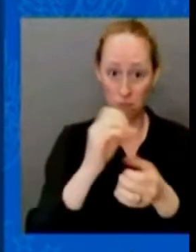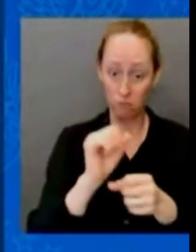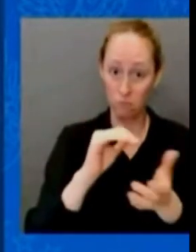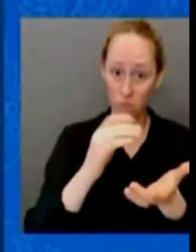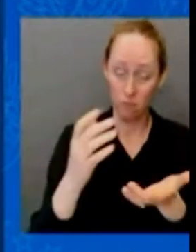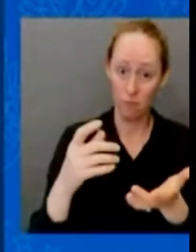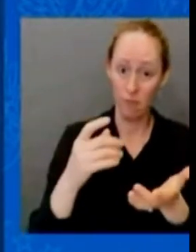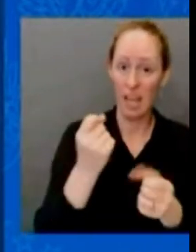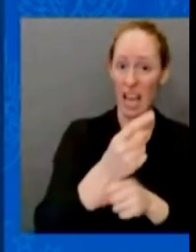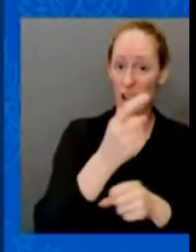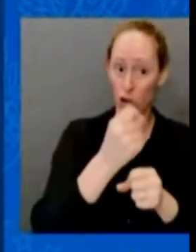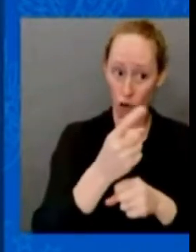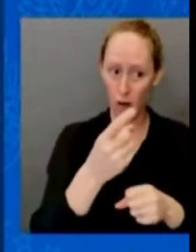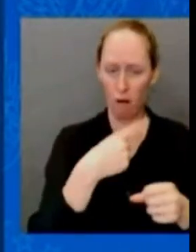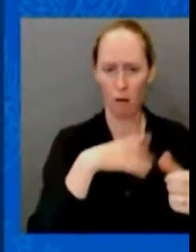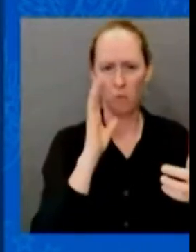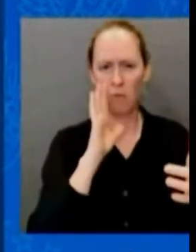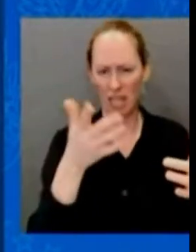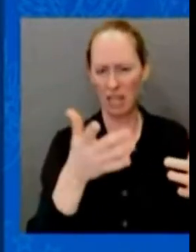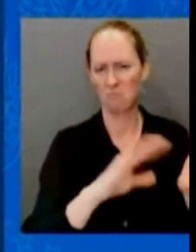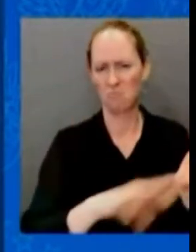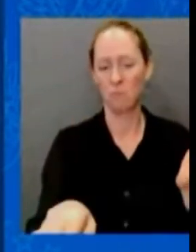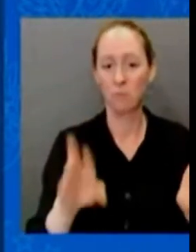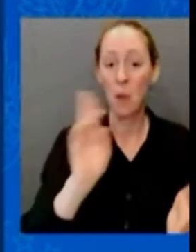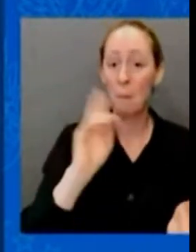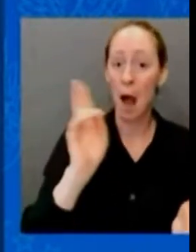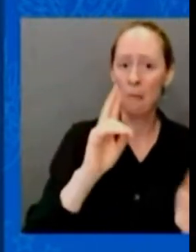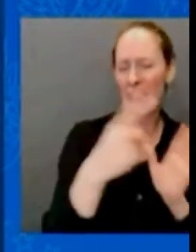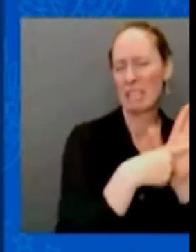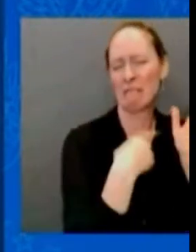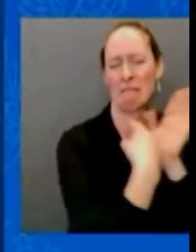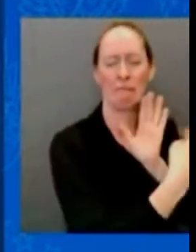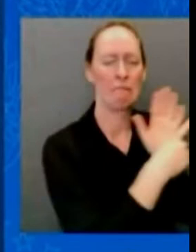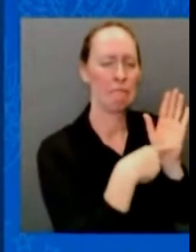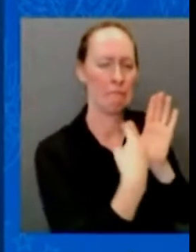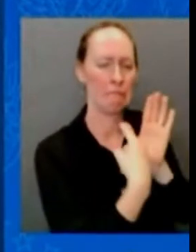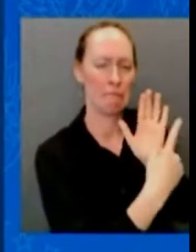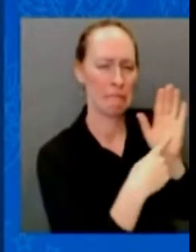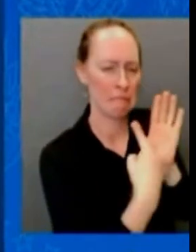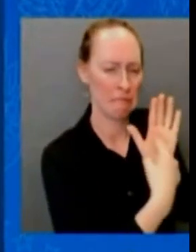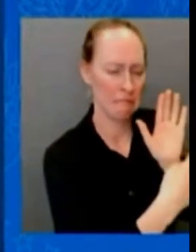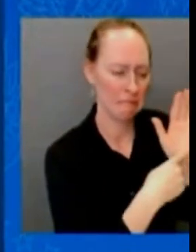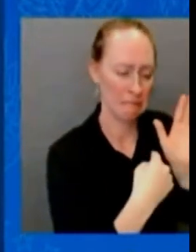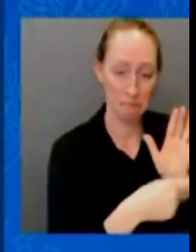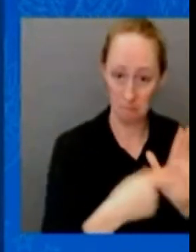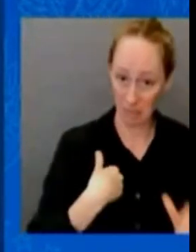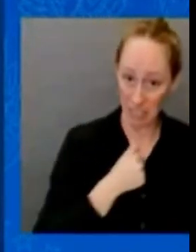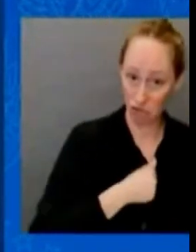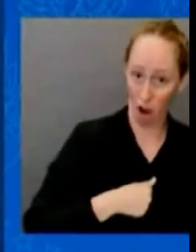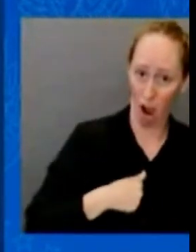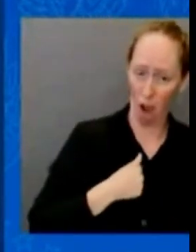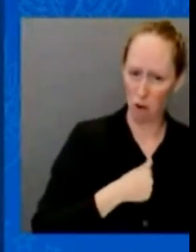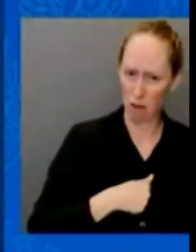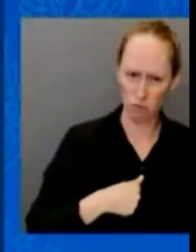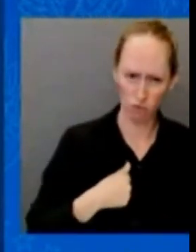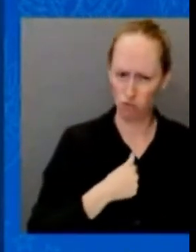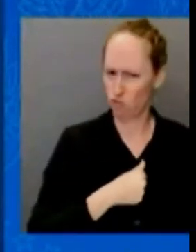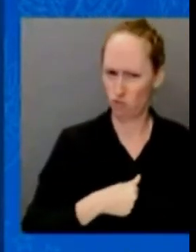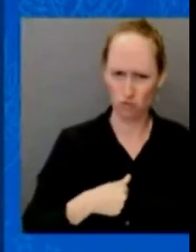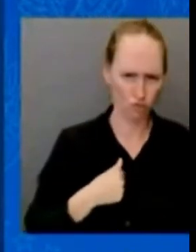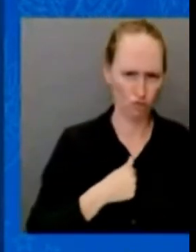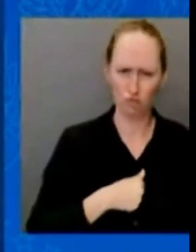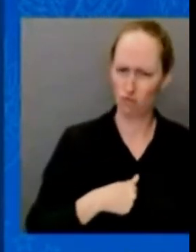they criticize the move. But I'm never going to apologize for helping working and middle-class families as they recover from the pandemic, especially